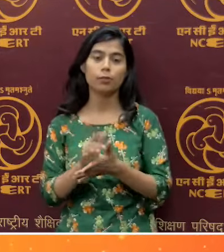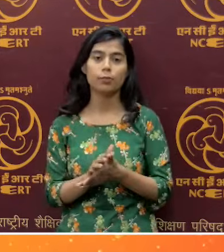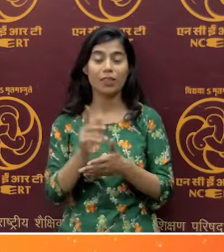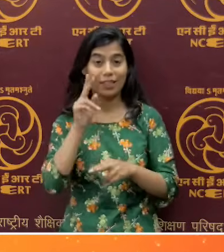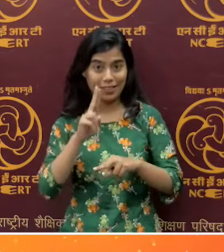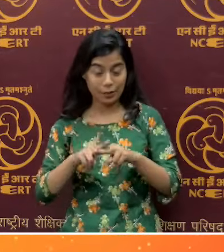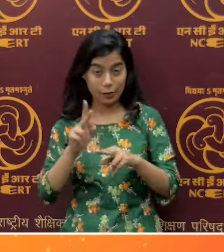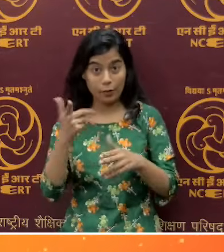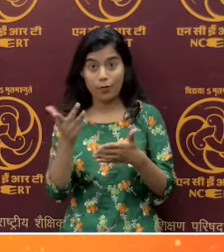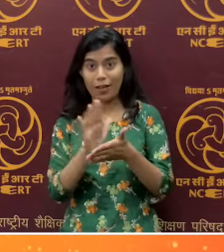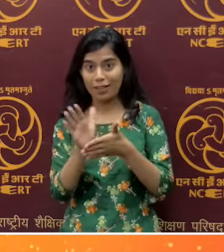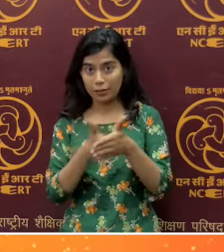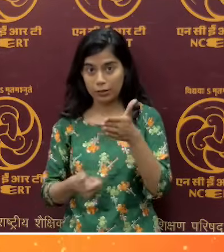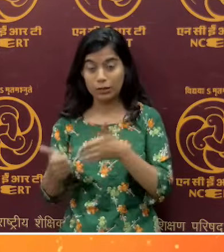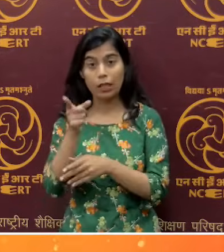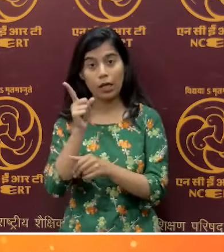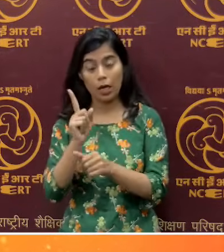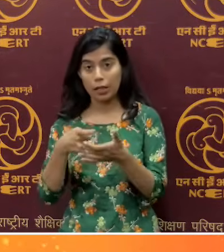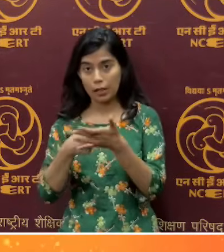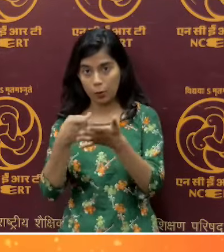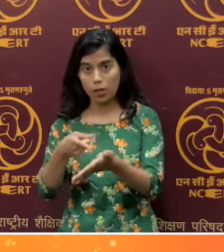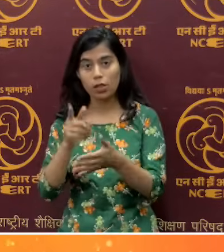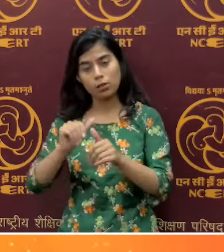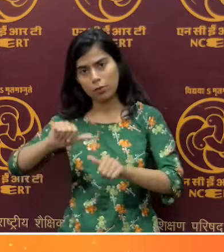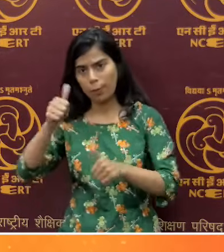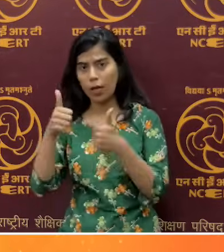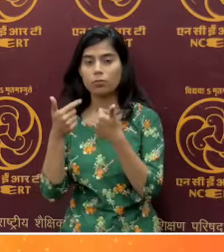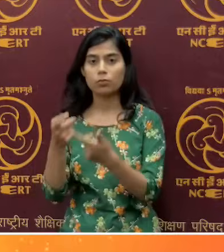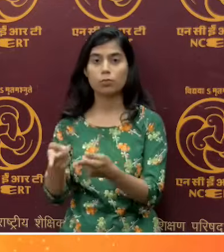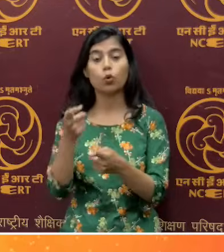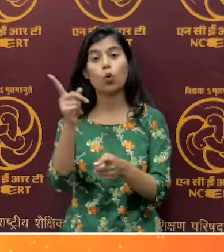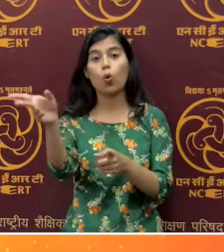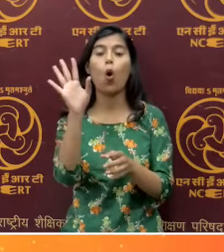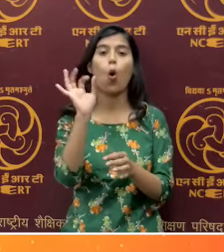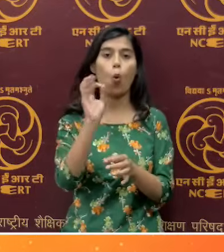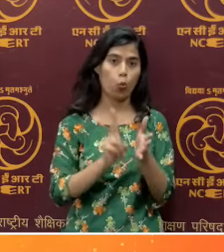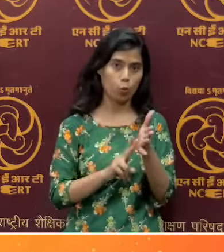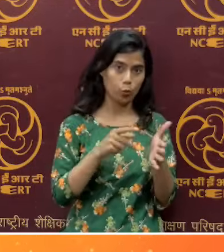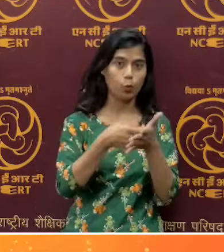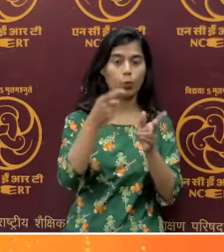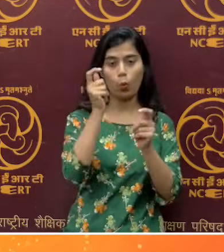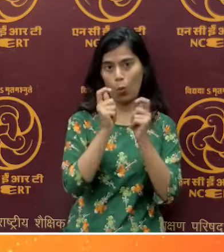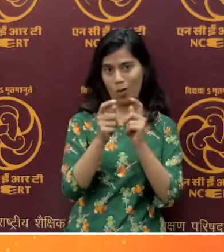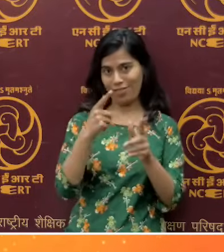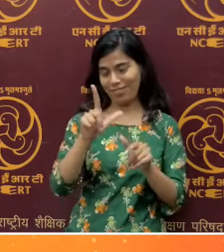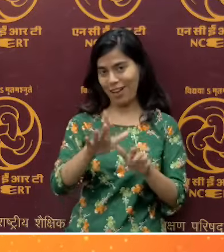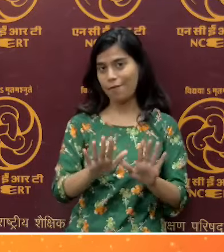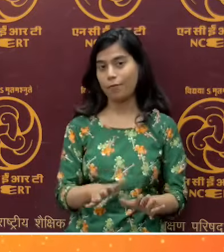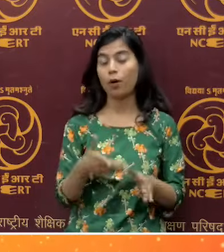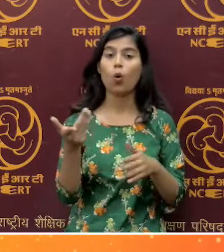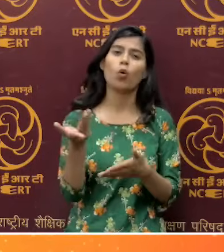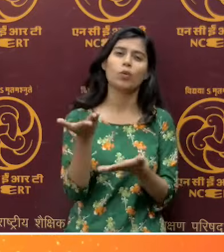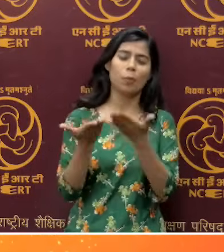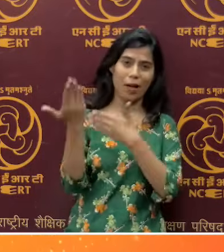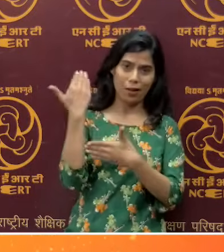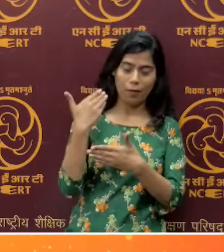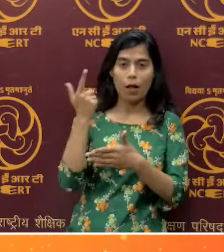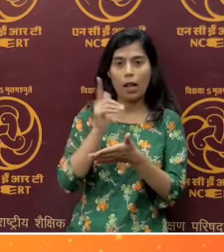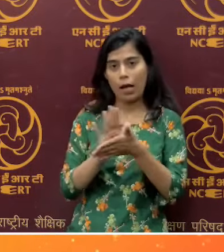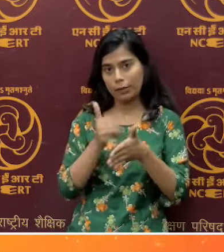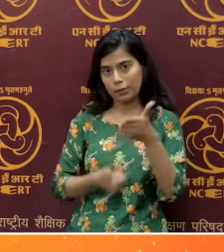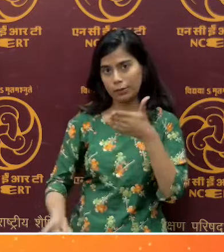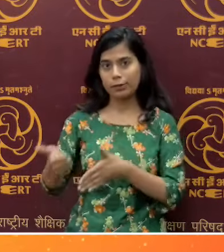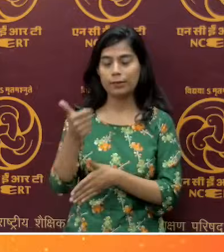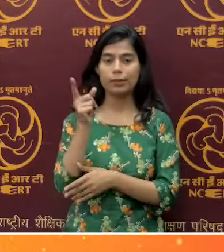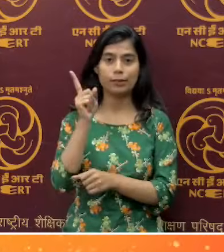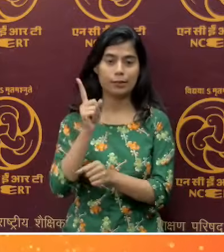teacher, then this new head teacher will be enrolled into the particular school, or the old head teacher was